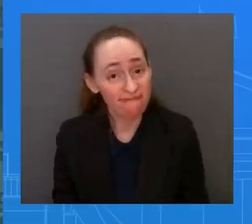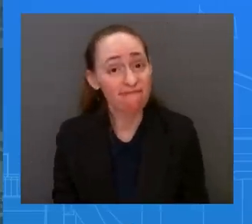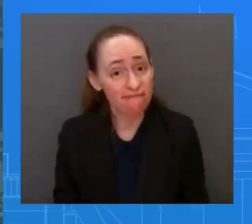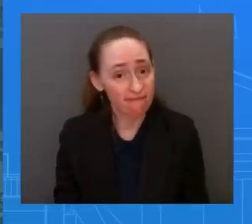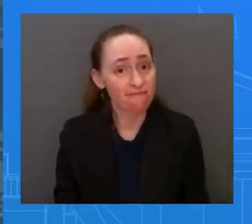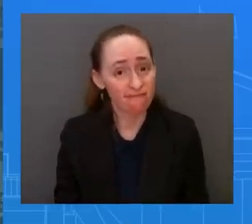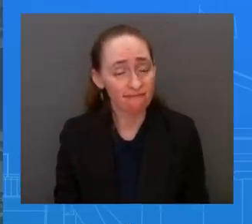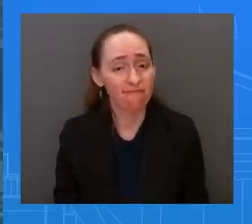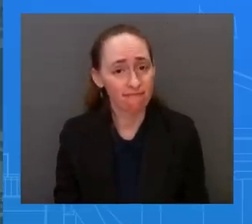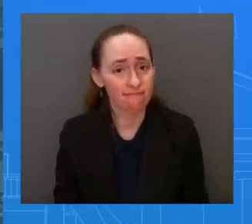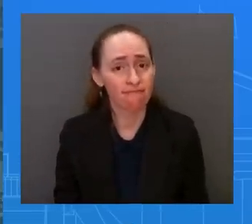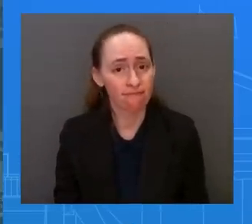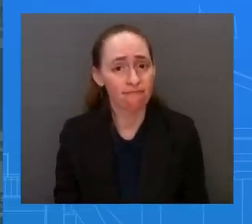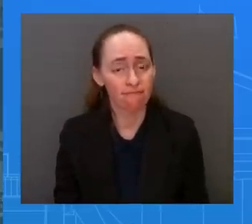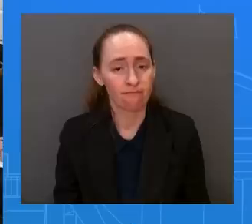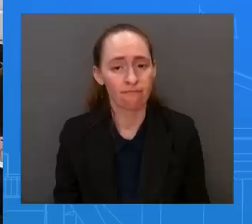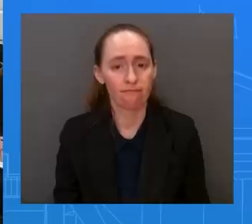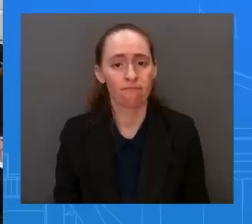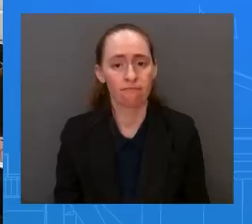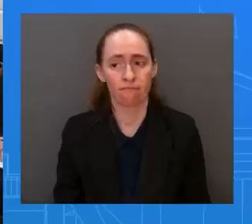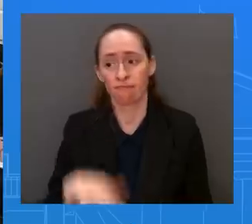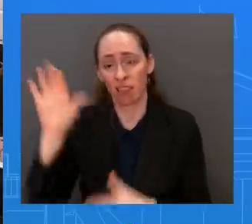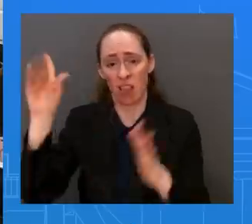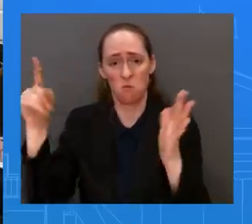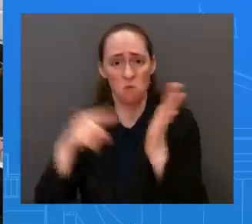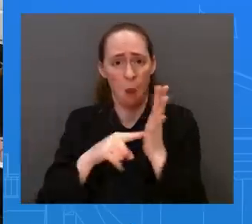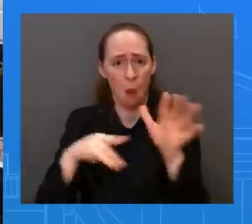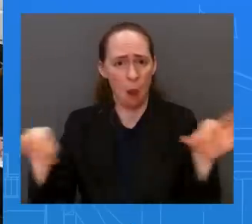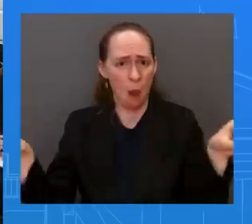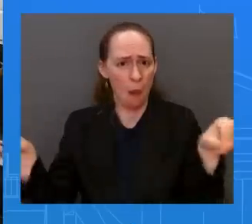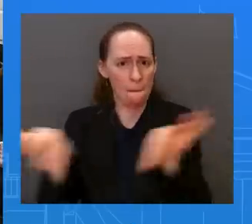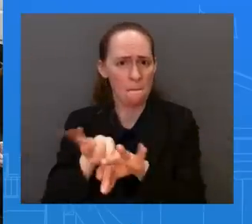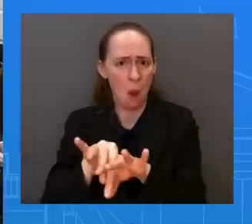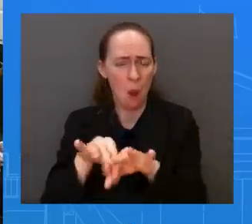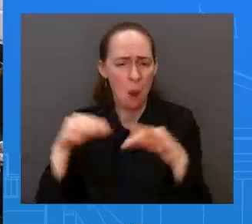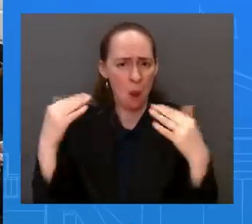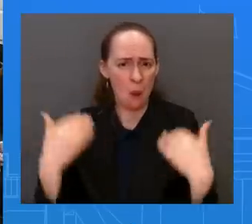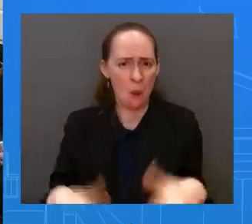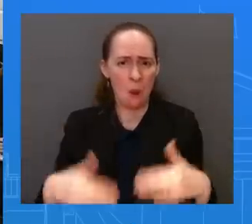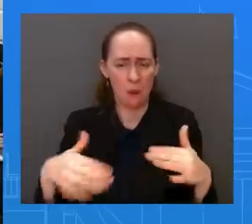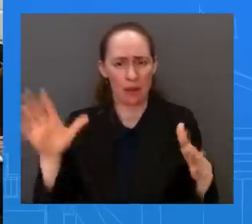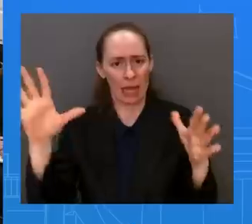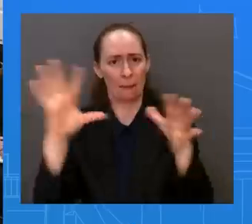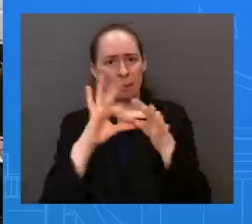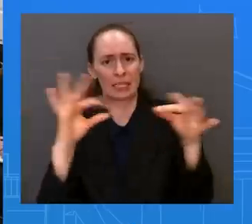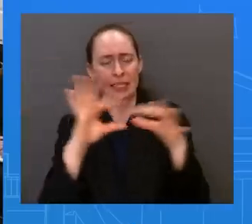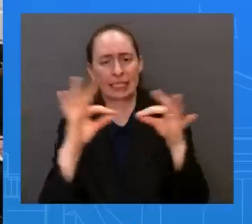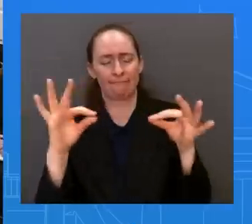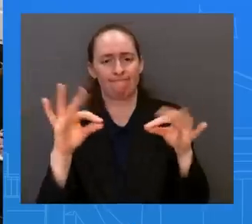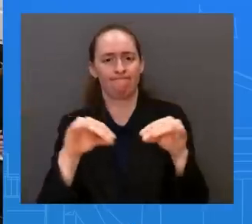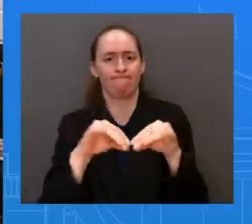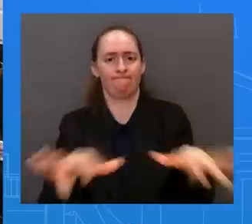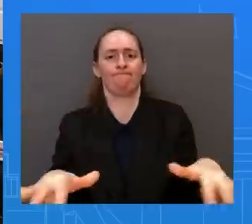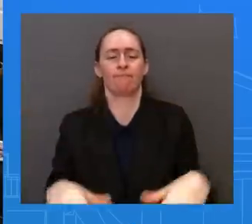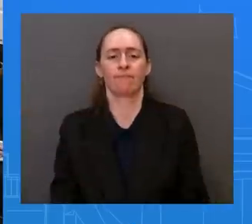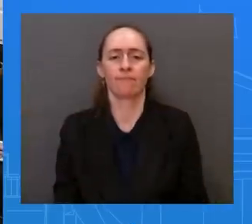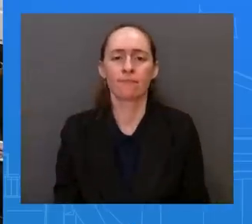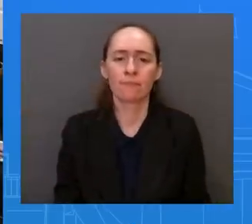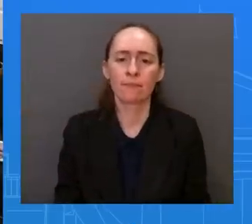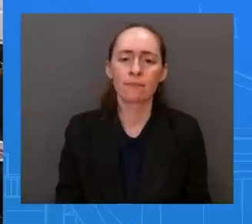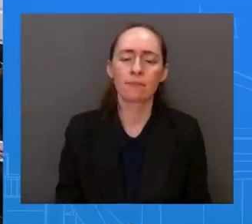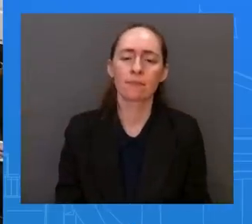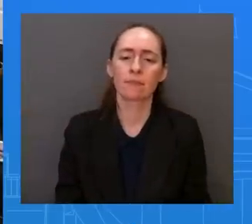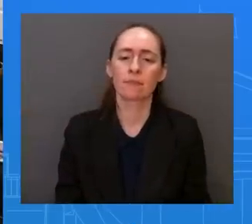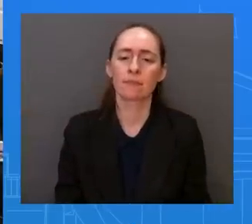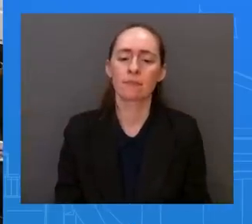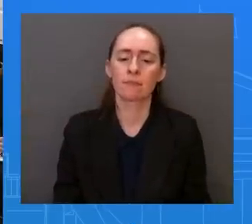out the message for Democrats. I wonder how, in light of the following poll, you can make that assertion. This is a recent NBC